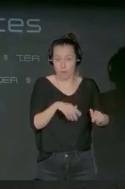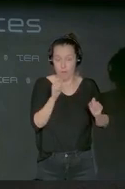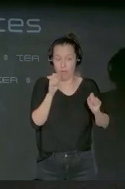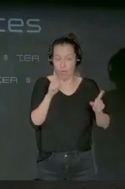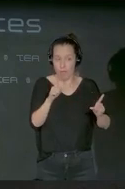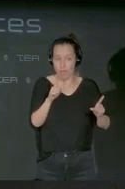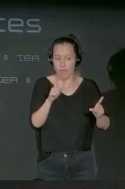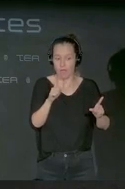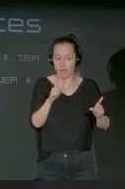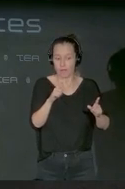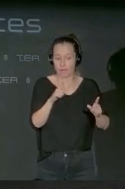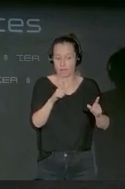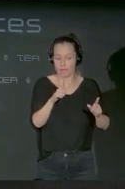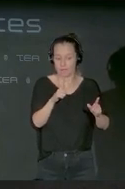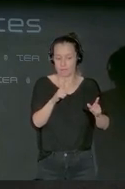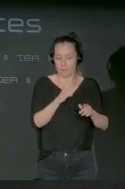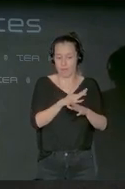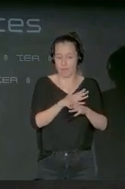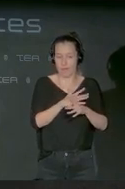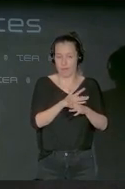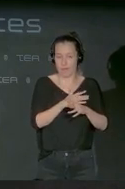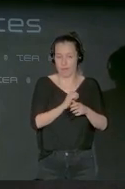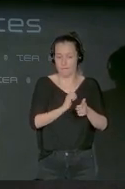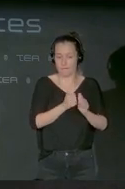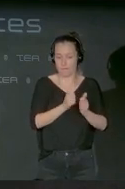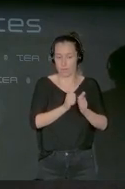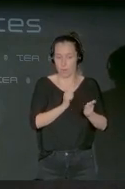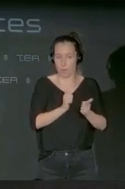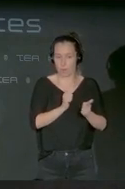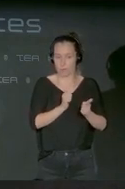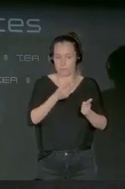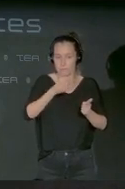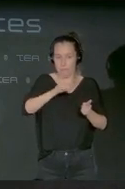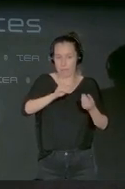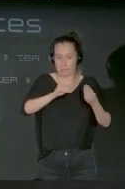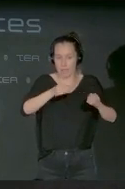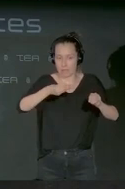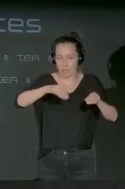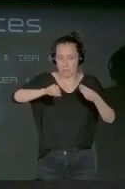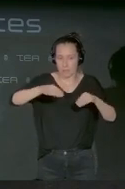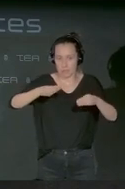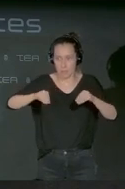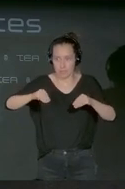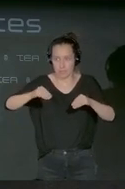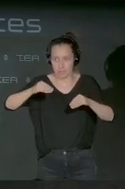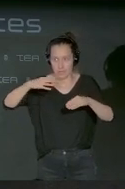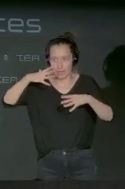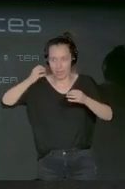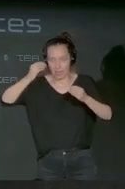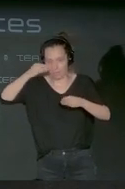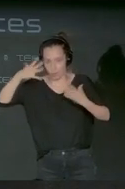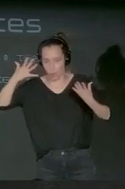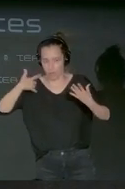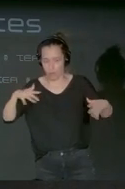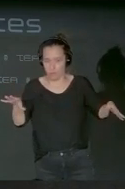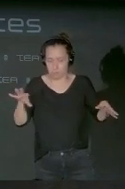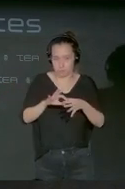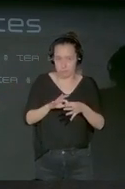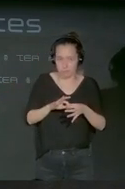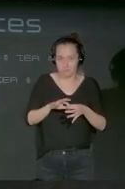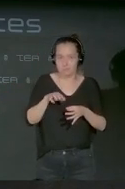be a base from which Europe can also play a role in virtual worlds.